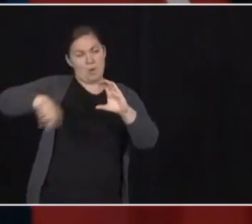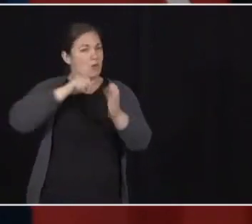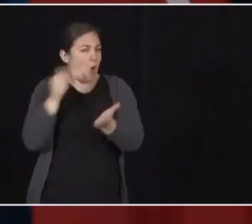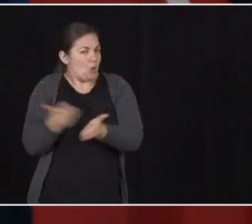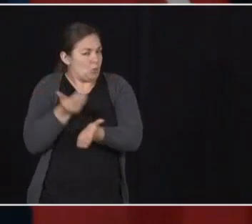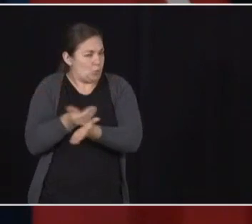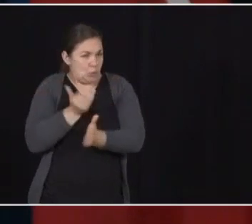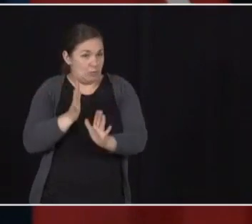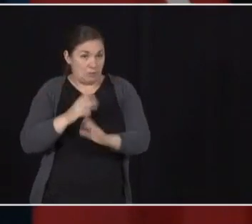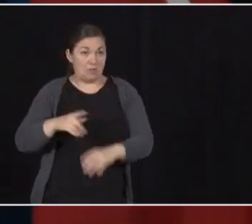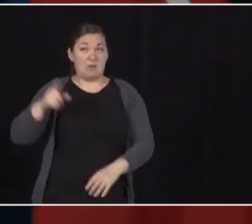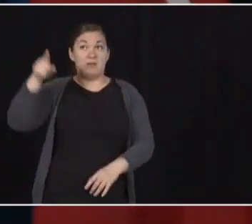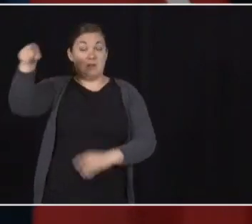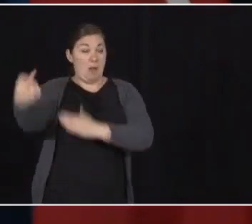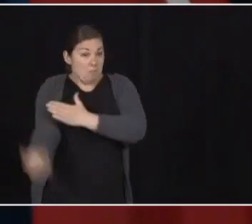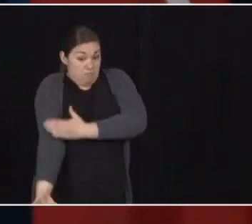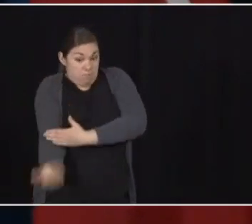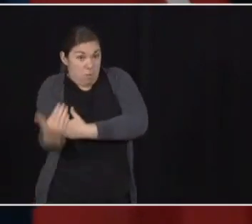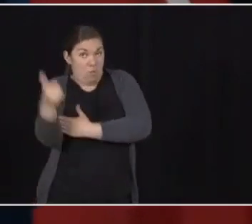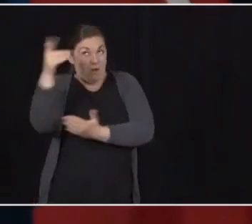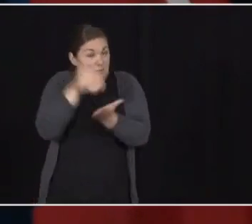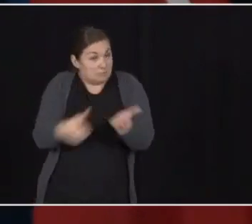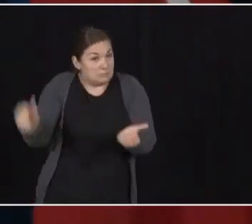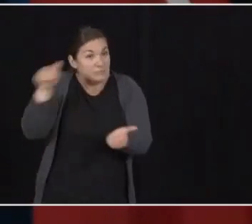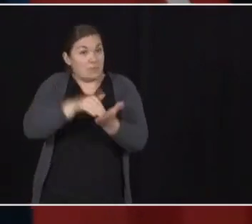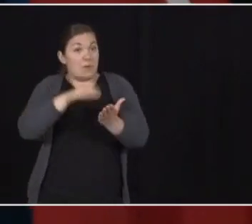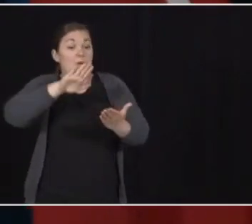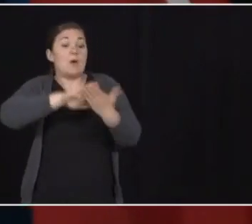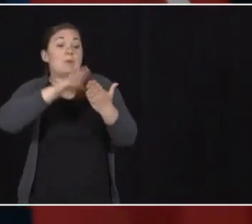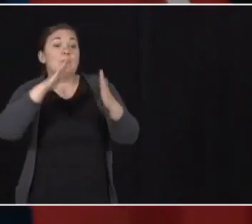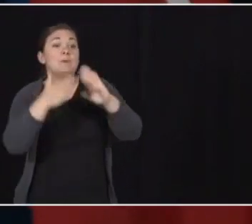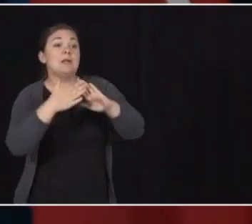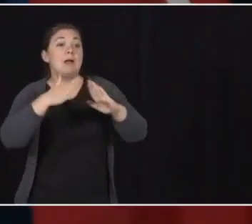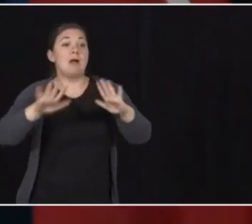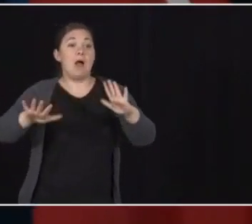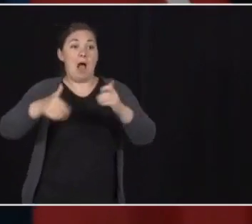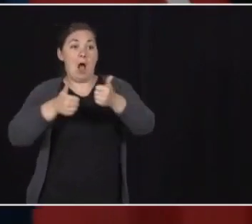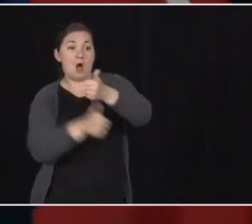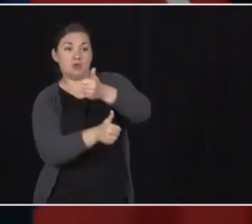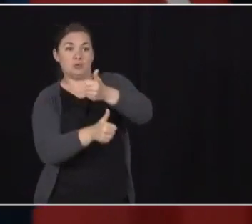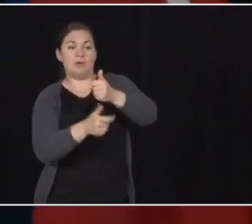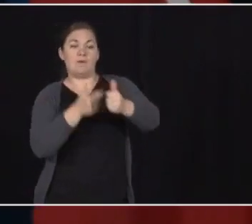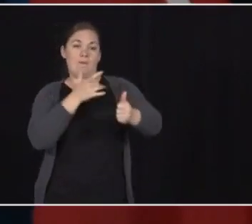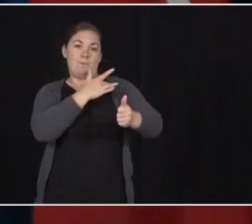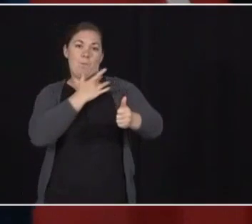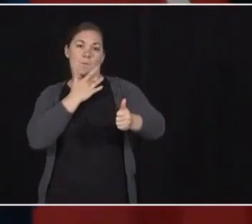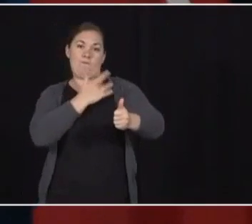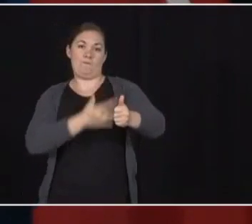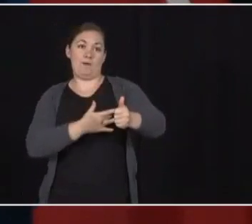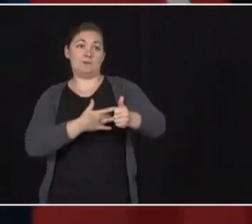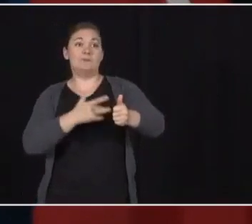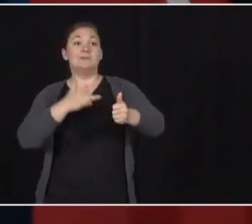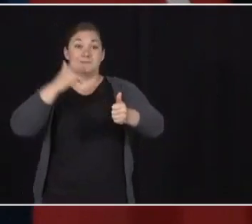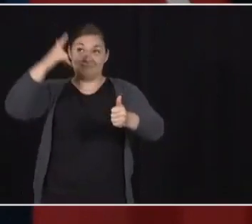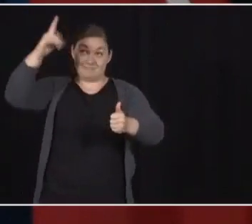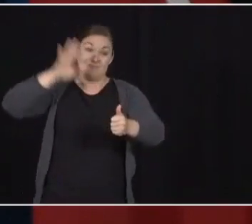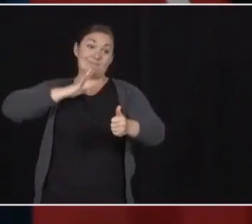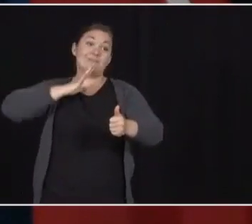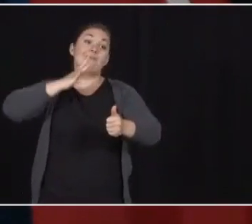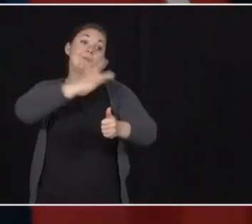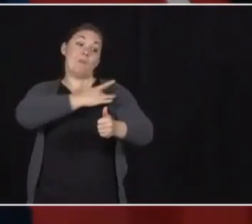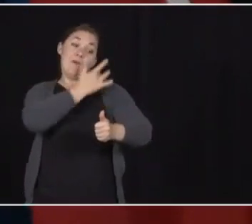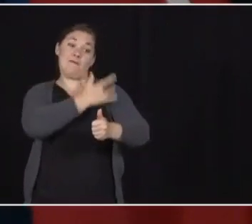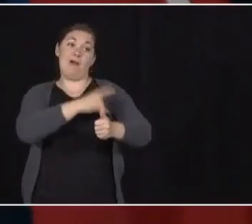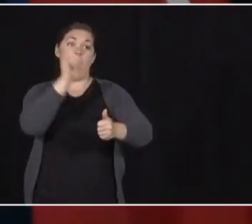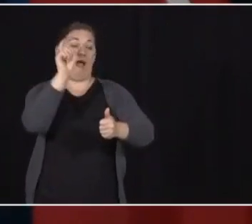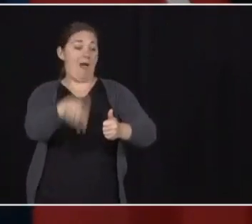during his news conference this morning that municipalities are the responsibility of the province. He said provinces need to step up, and that is what we